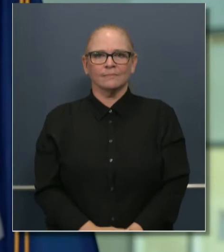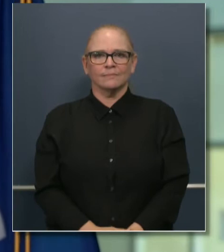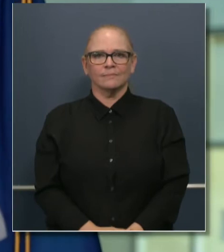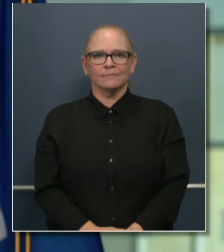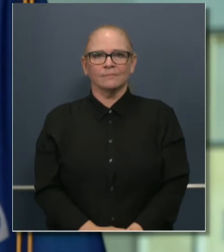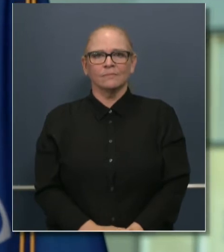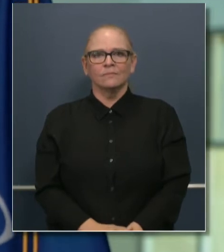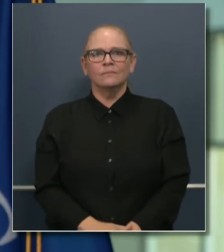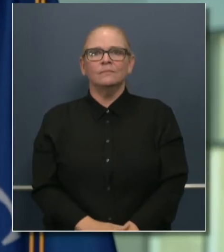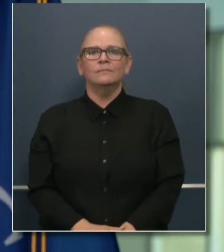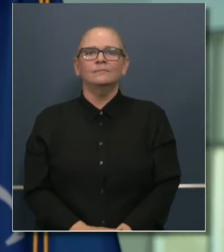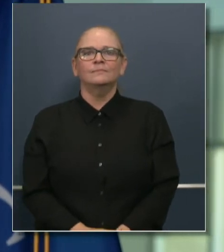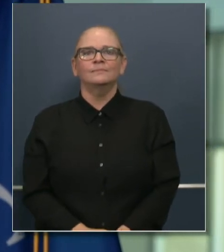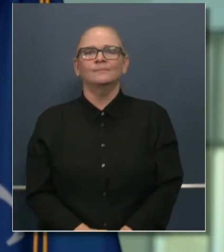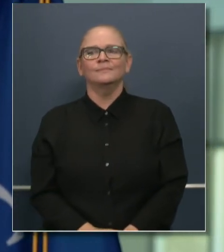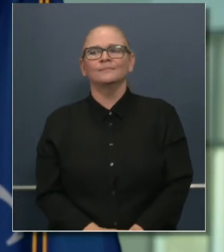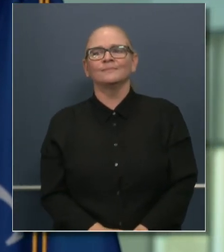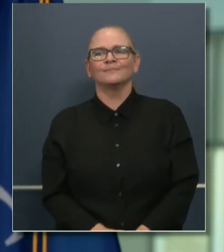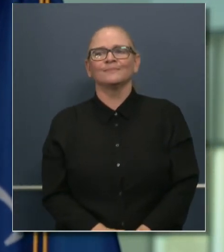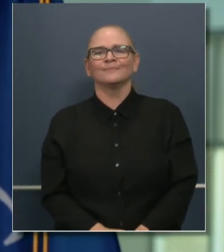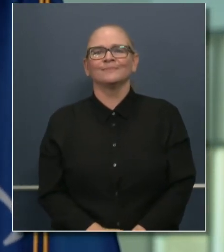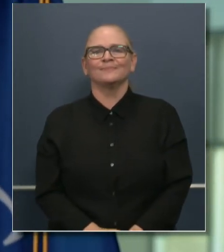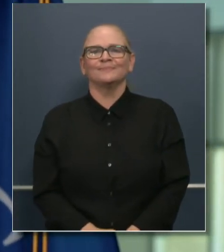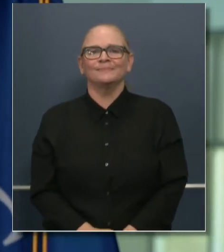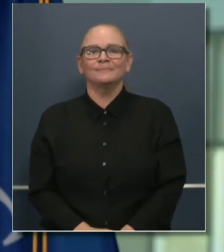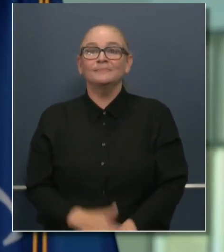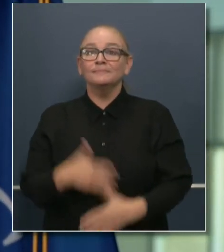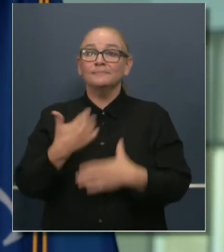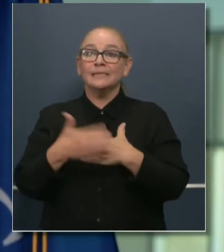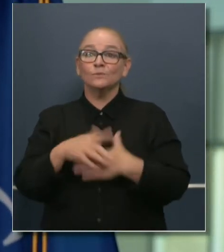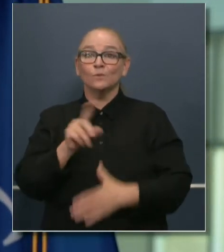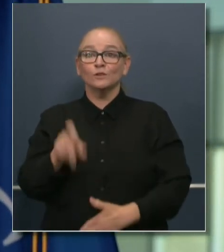Thank you, Dr. Galley. Next question. David Baker, Bloomberg News.